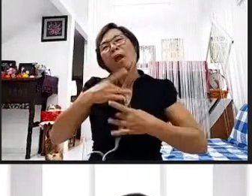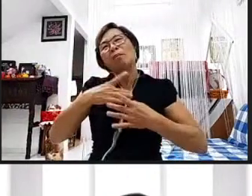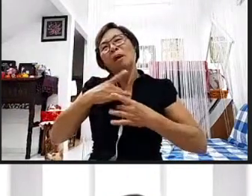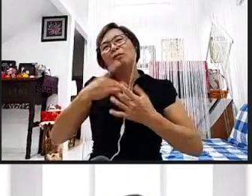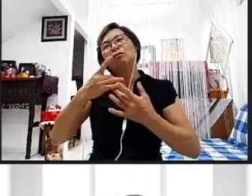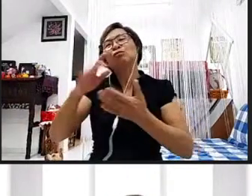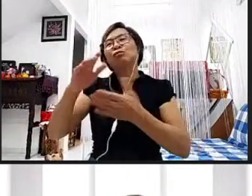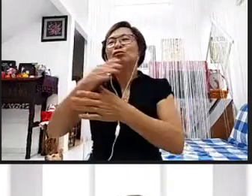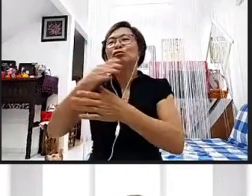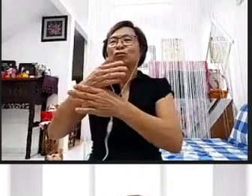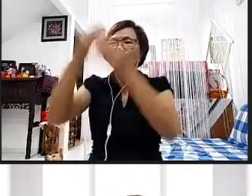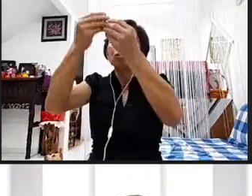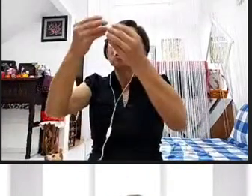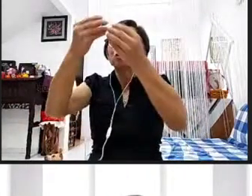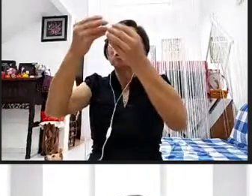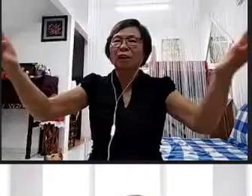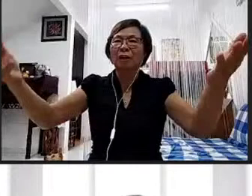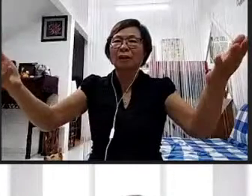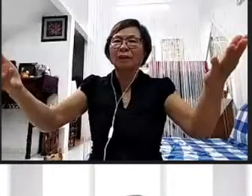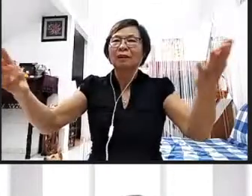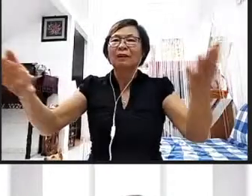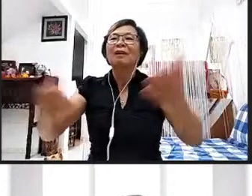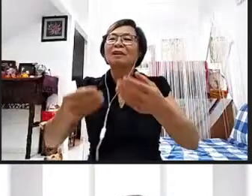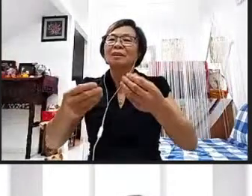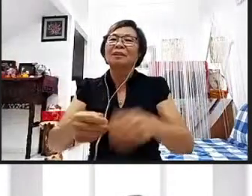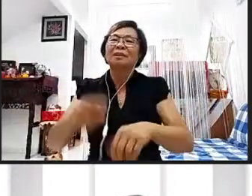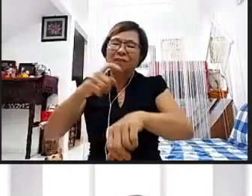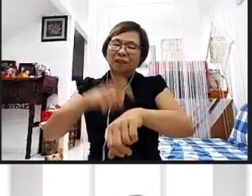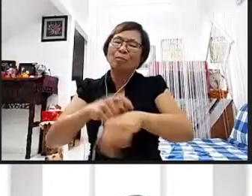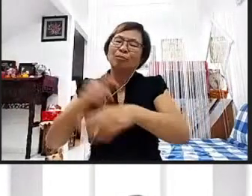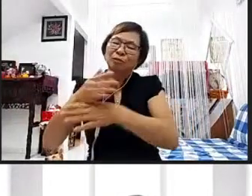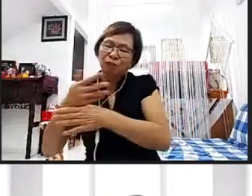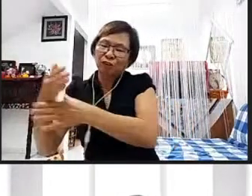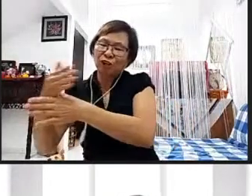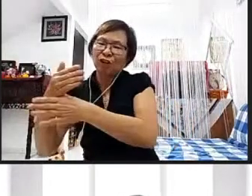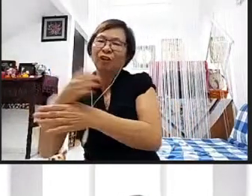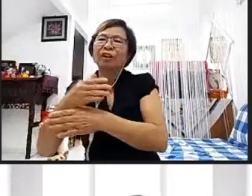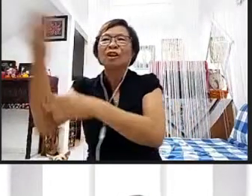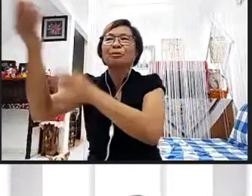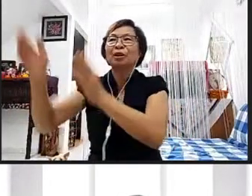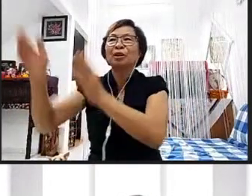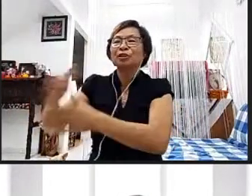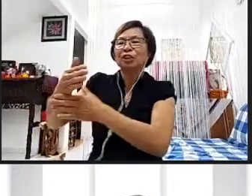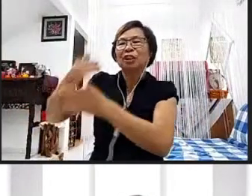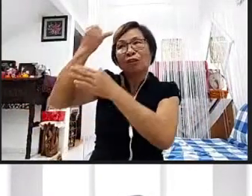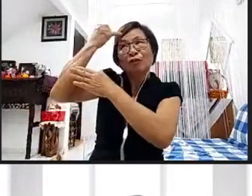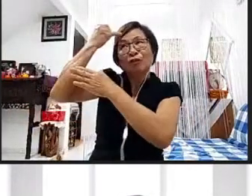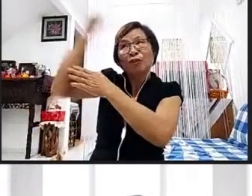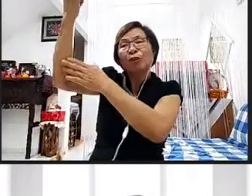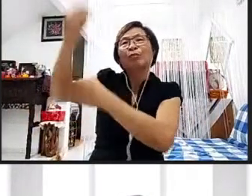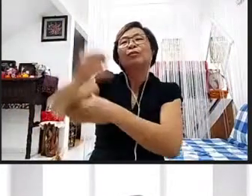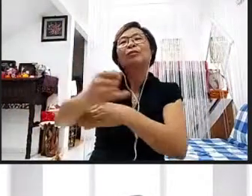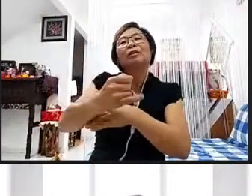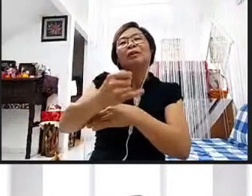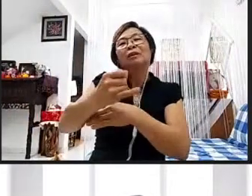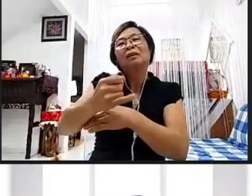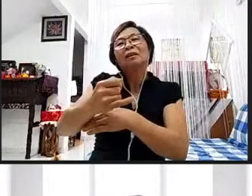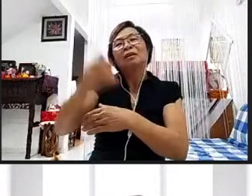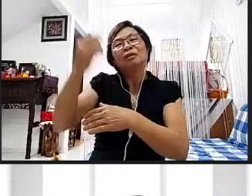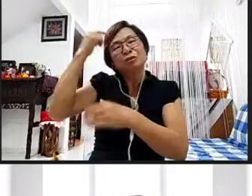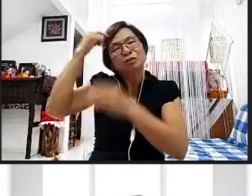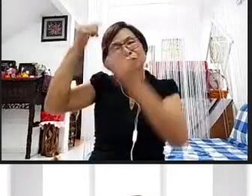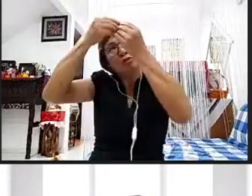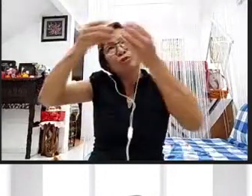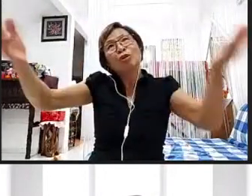merit tonight by spending our time sharing. The speakers shared their views, the knowledge. We